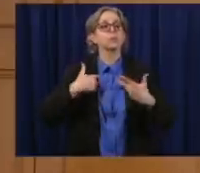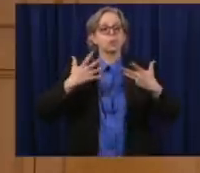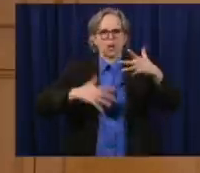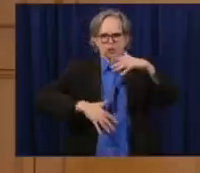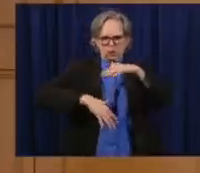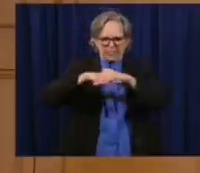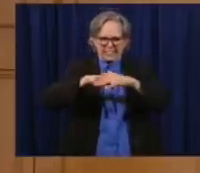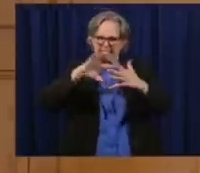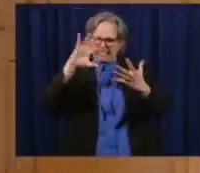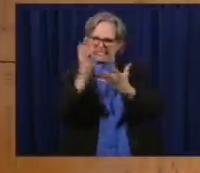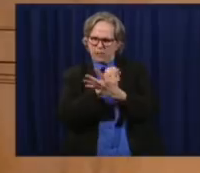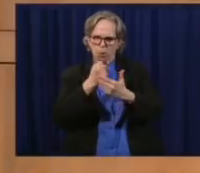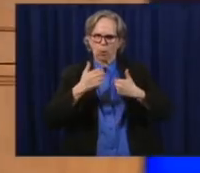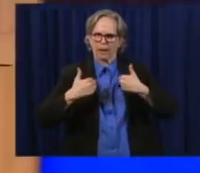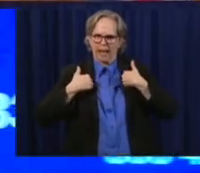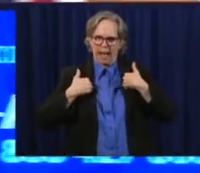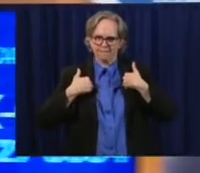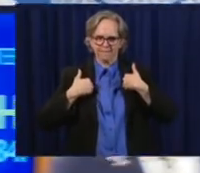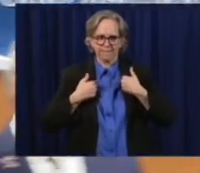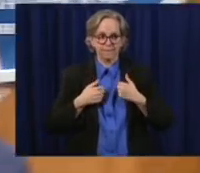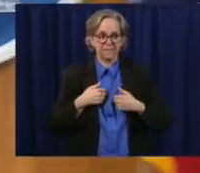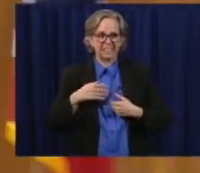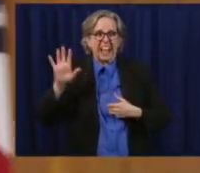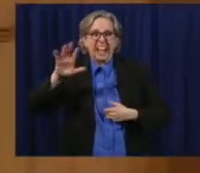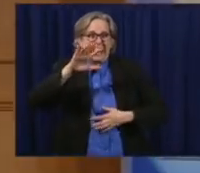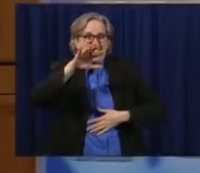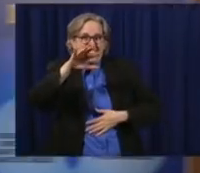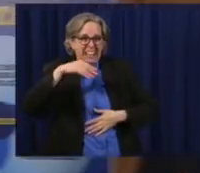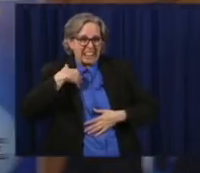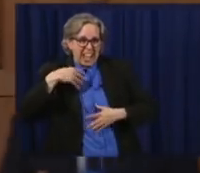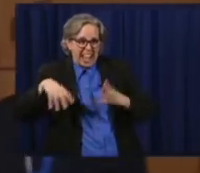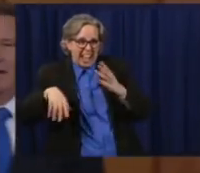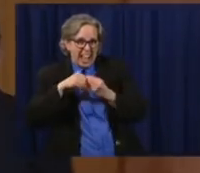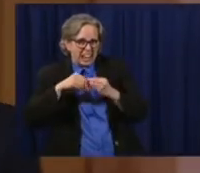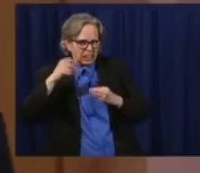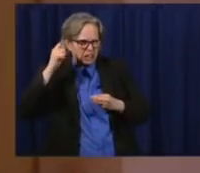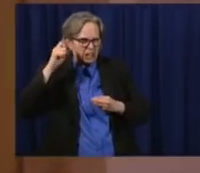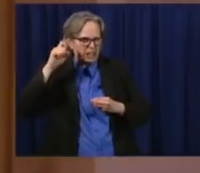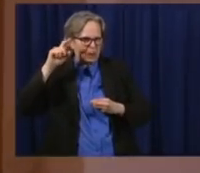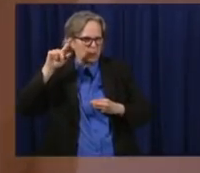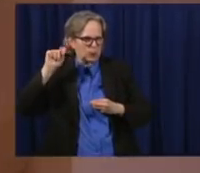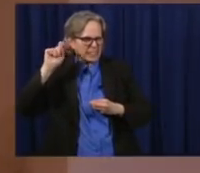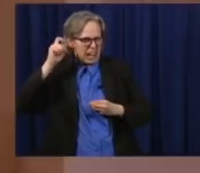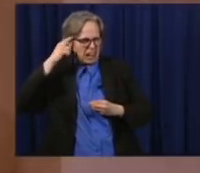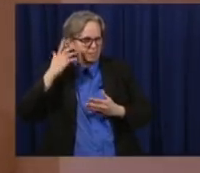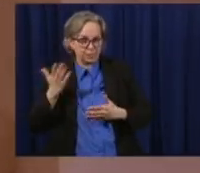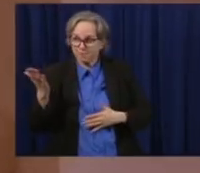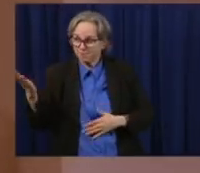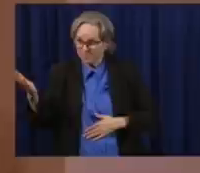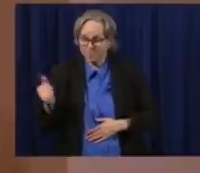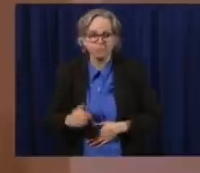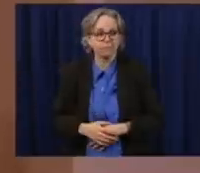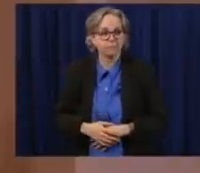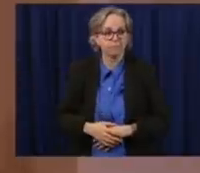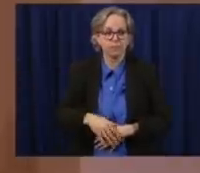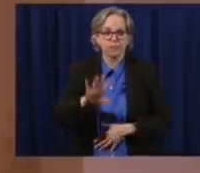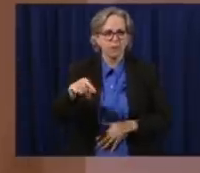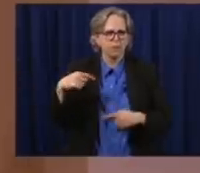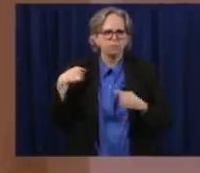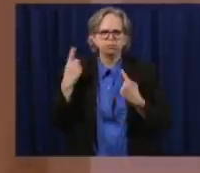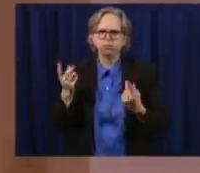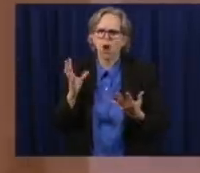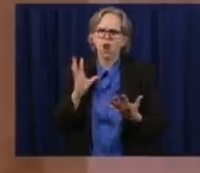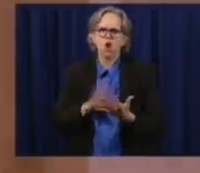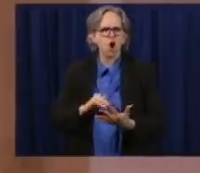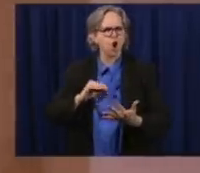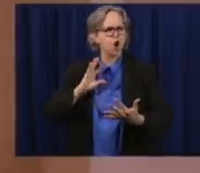you, and congratulations. Thank you. Could I add one more thing to that, please? And I said this in remarks. We've learned a lot. We've learned a